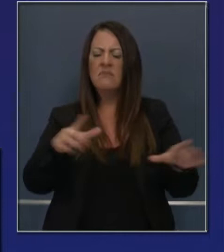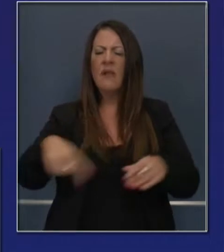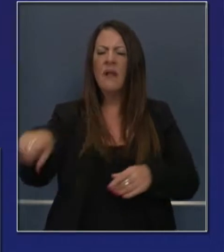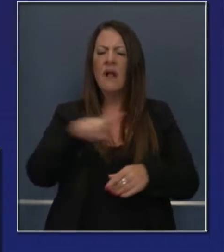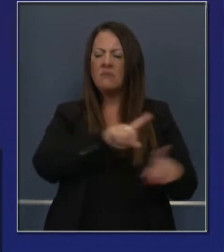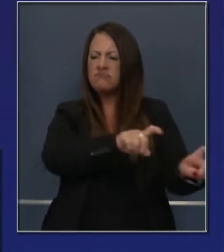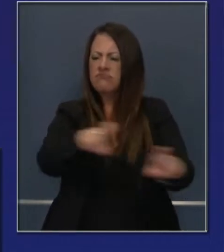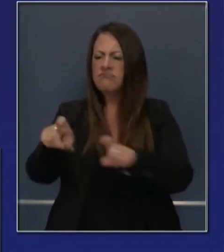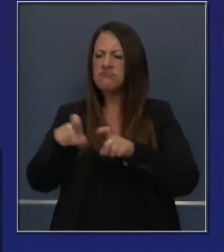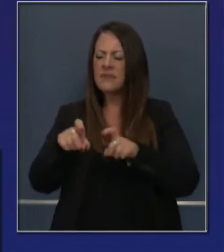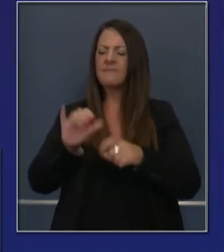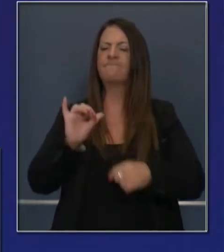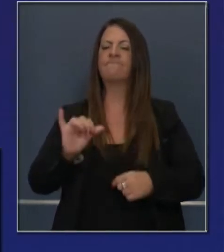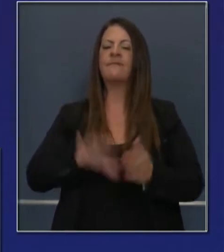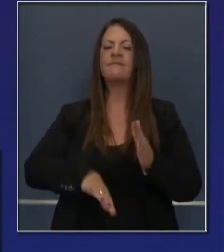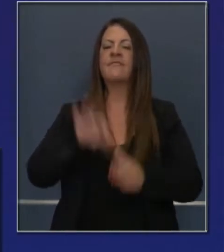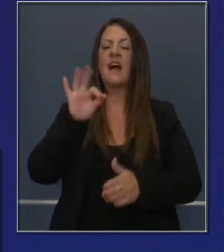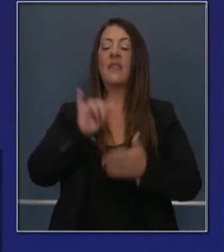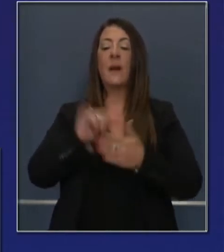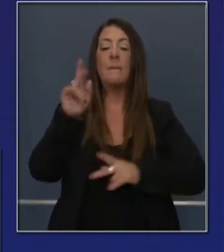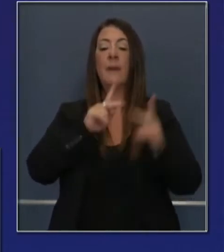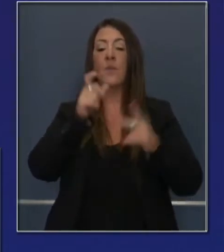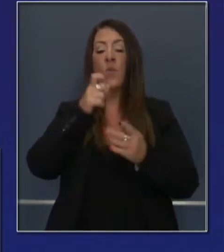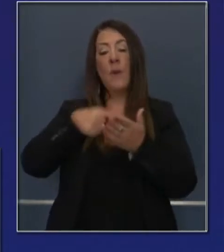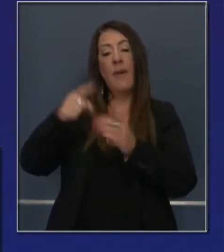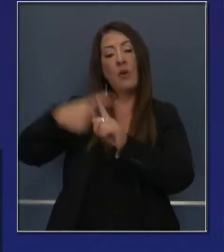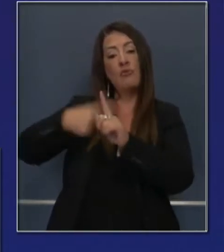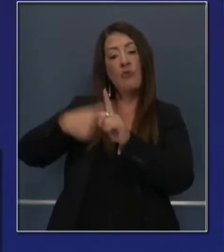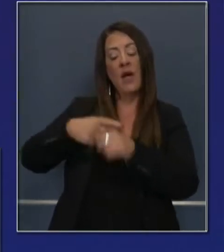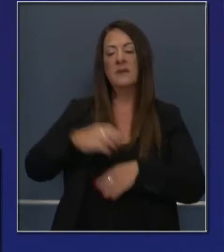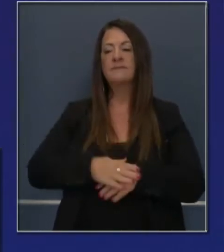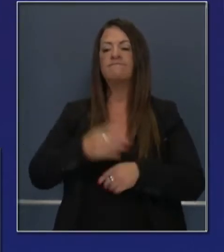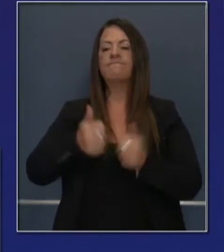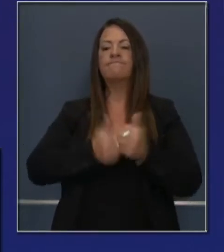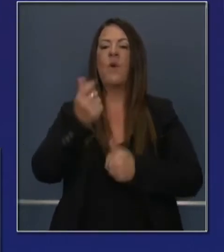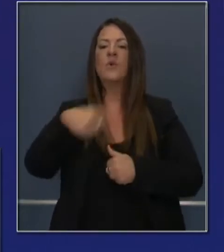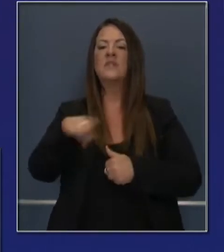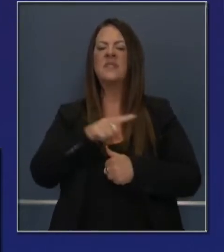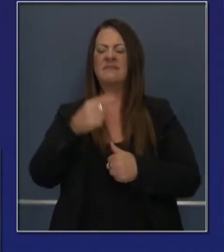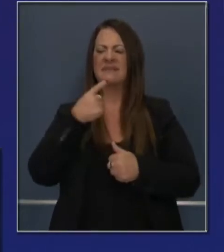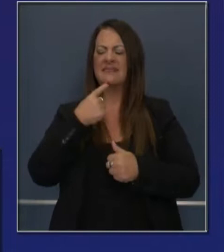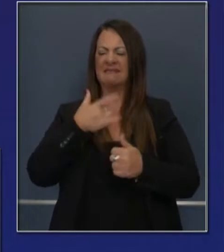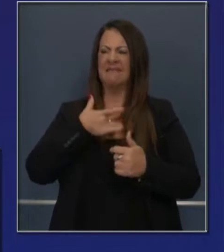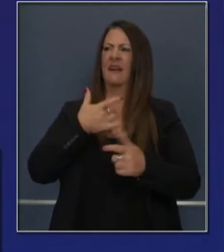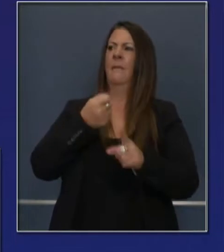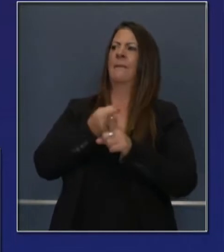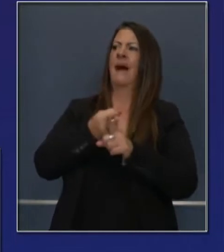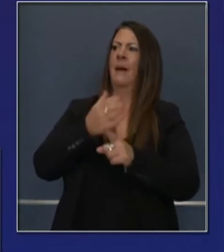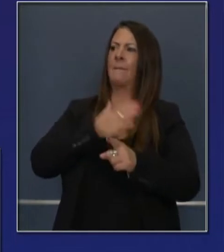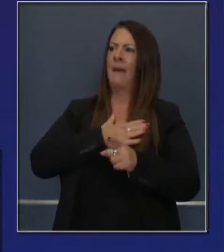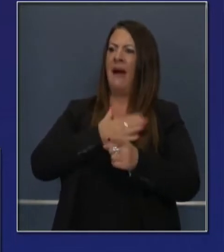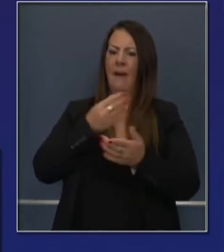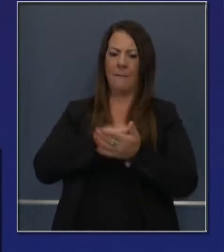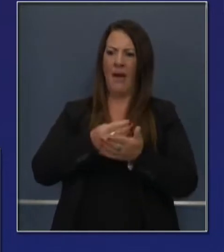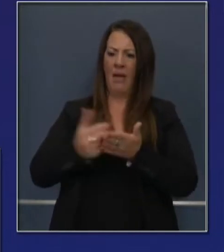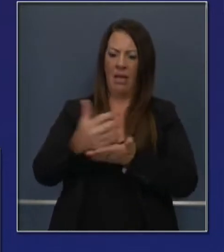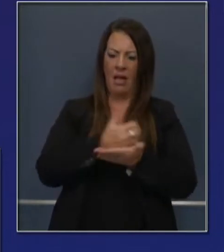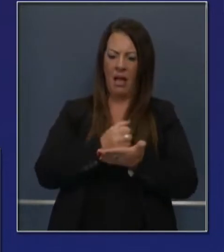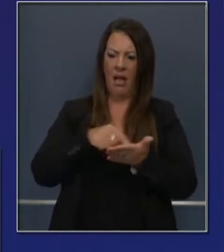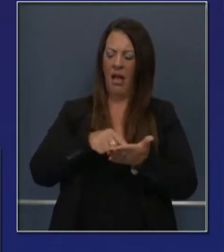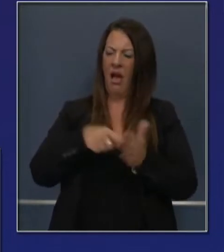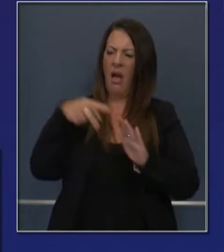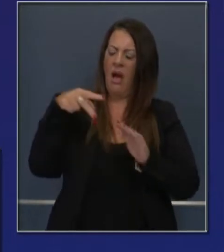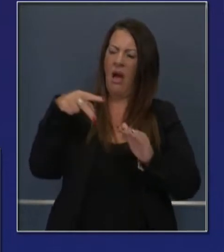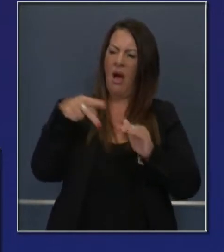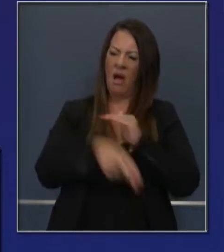renters specifically as a class in this state have experienced anywhere from a 50 to 66% drop in their income